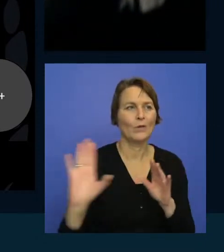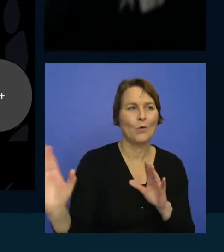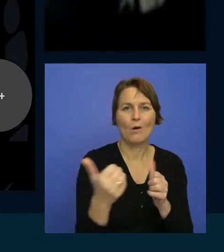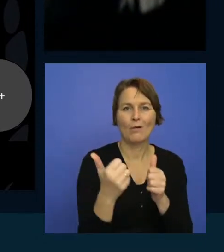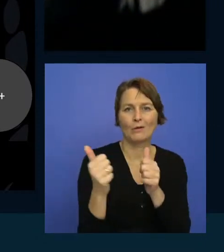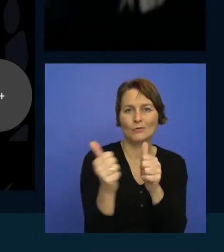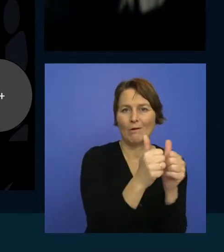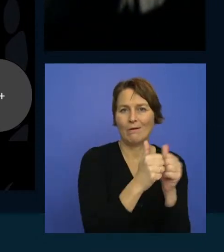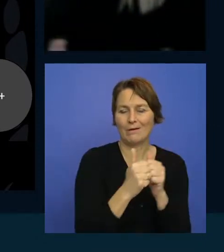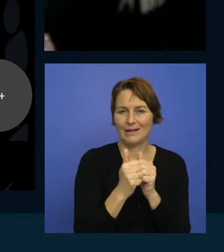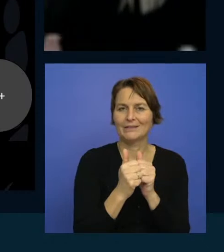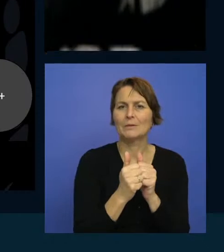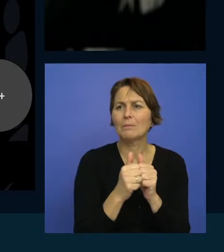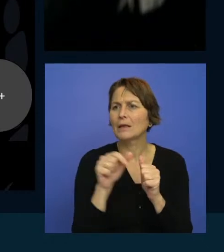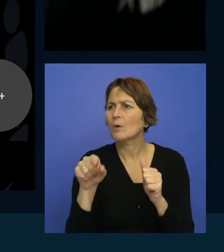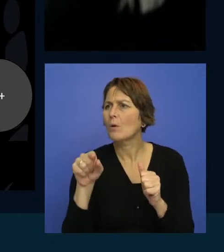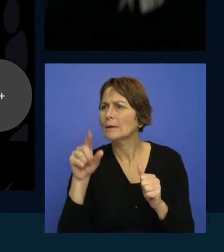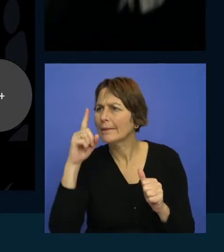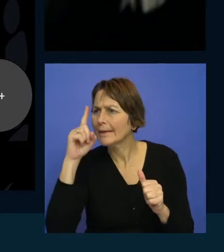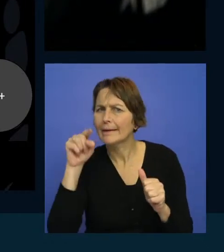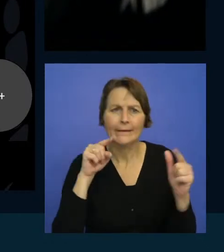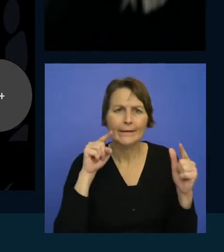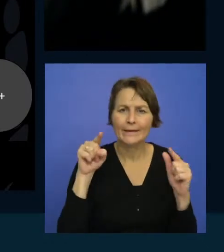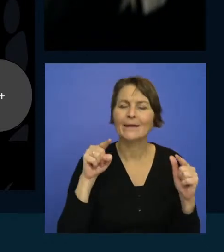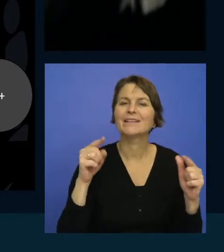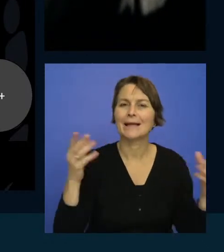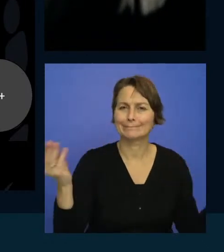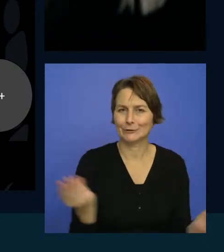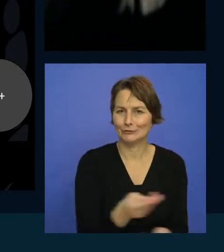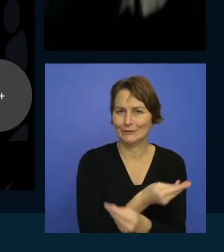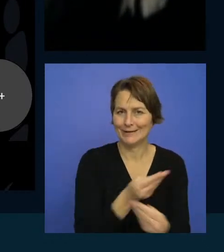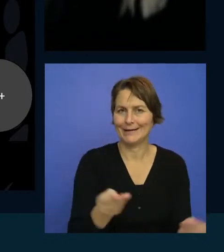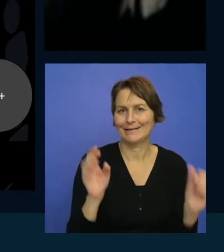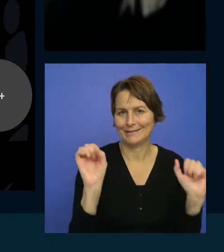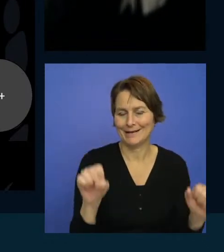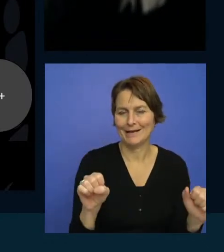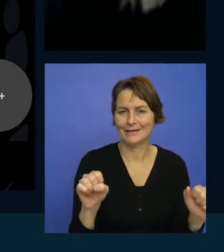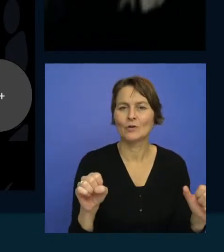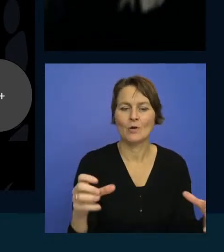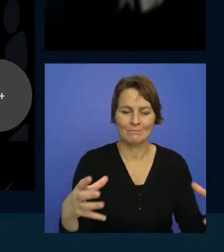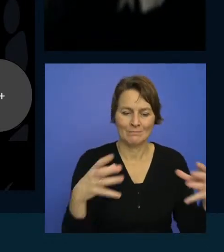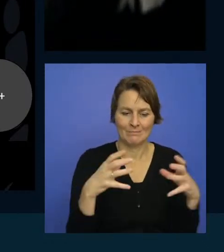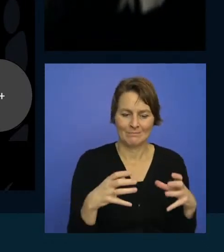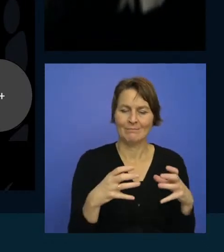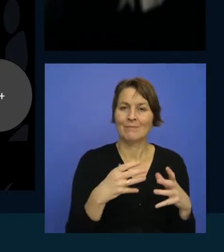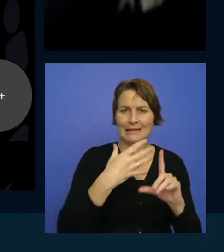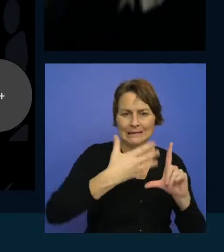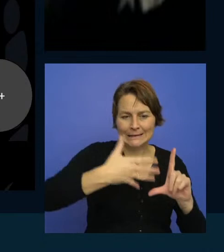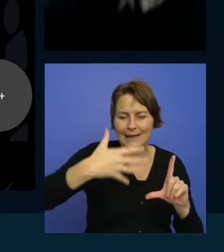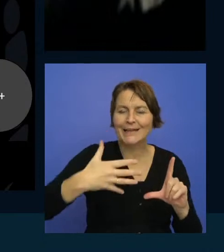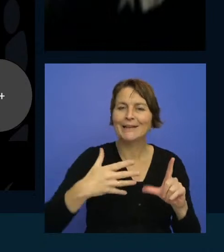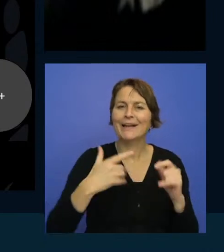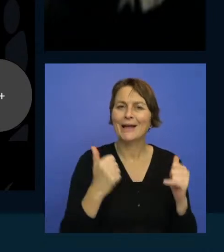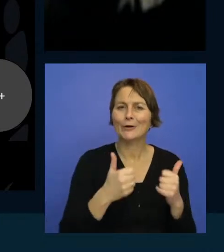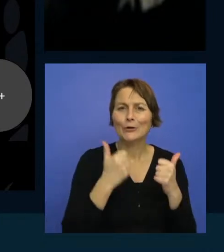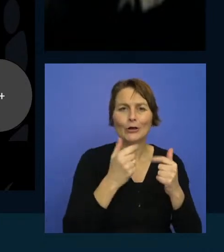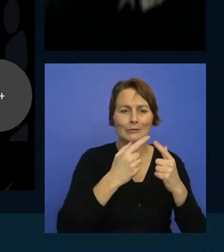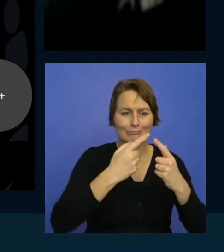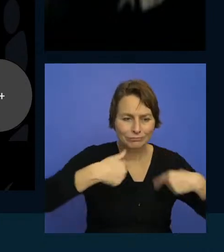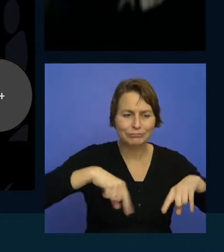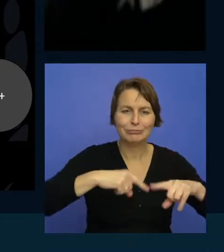And of course, this will foster a culture of using the data to make better and more agile decisions, for